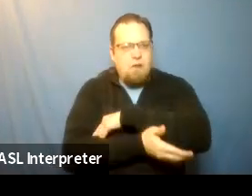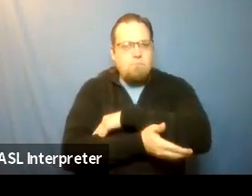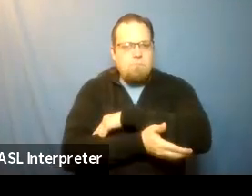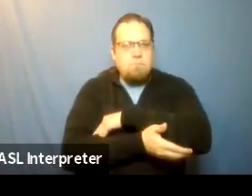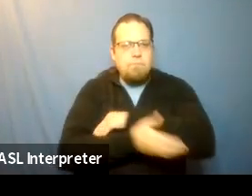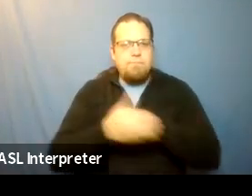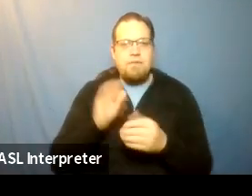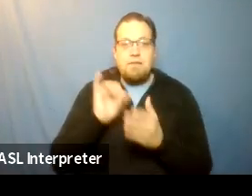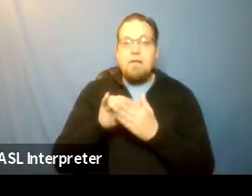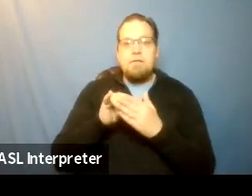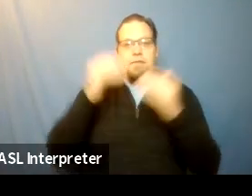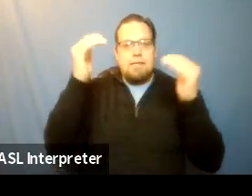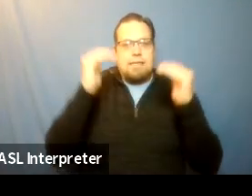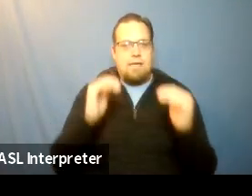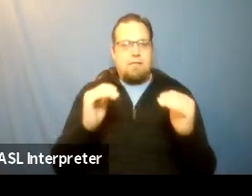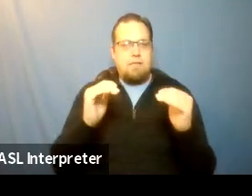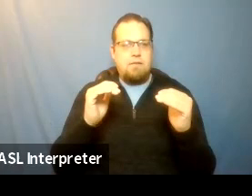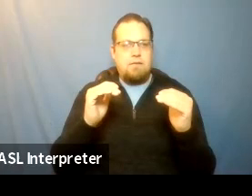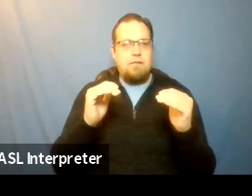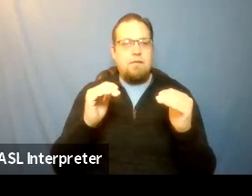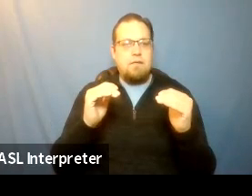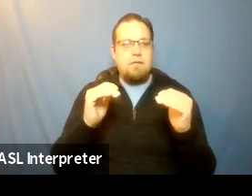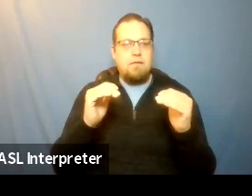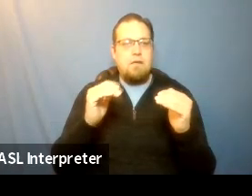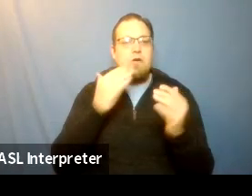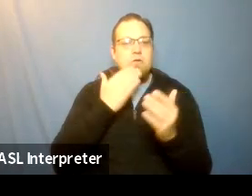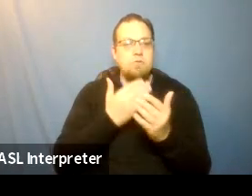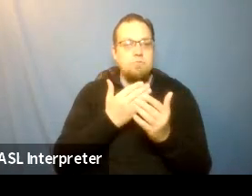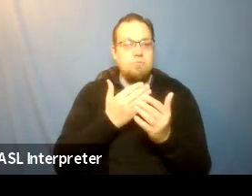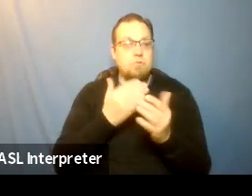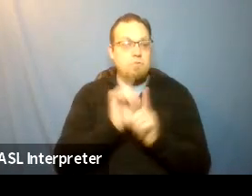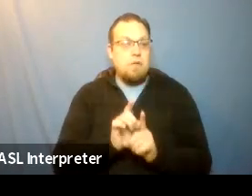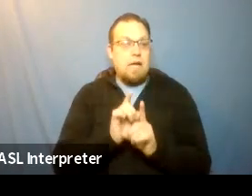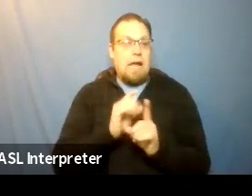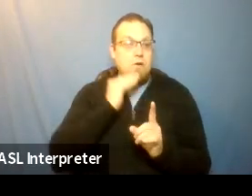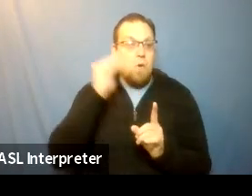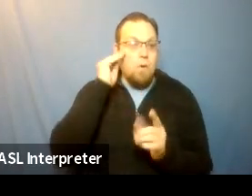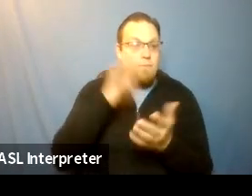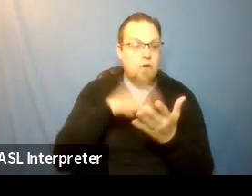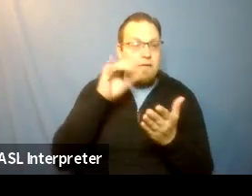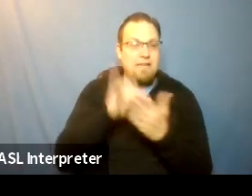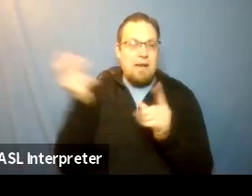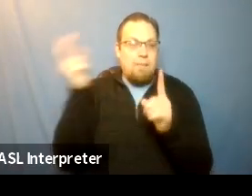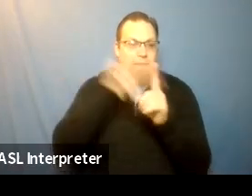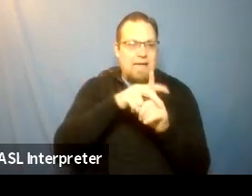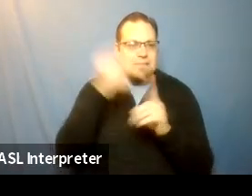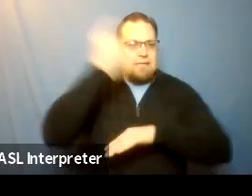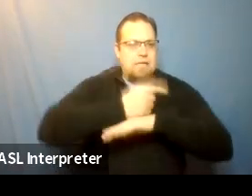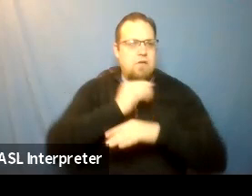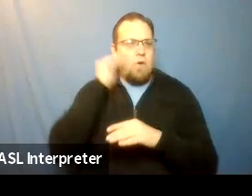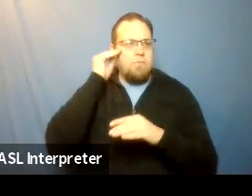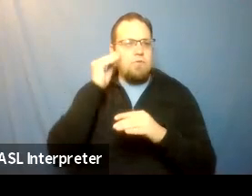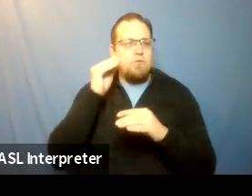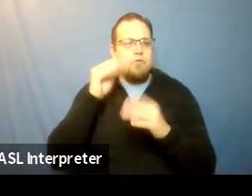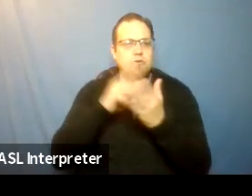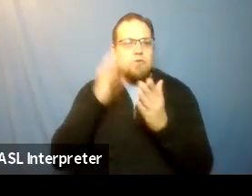That was kind of that next bullet that led into that as well. At home learning. On the applied days at home, students will apply